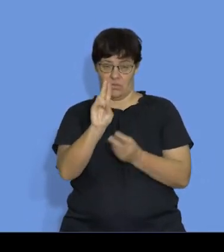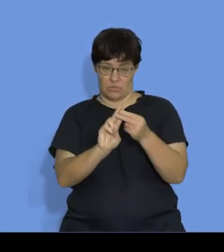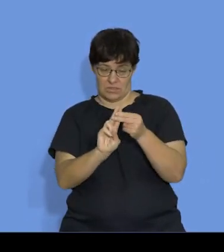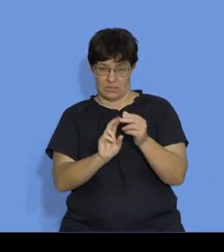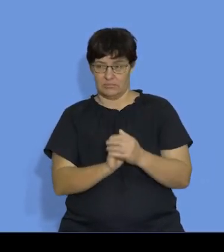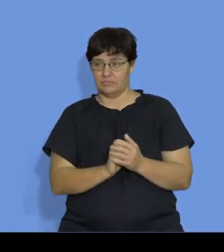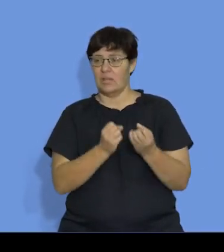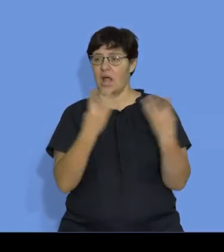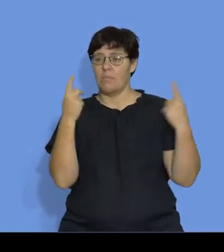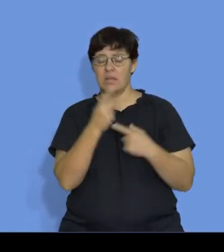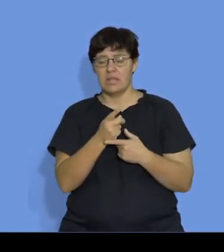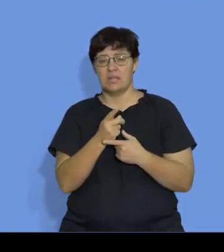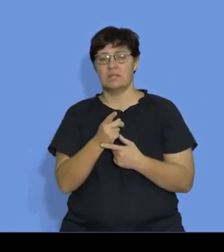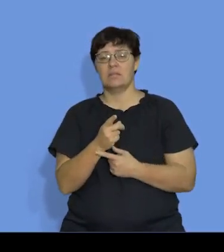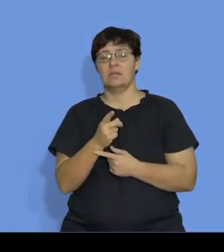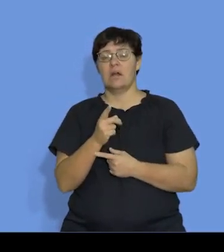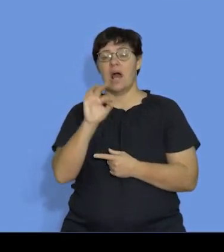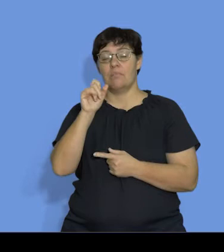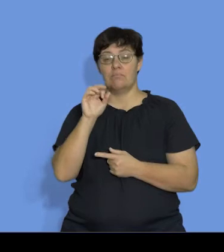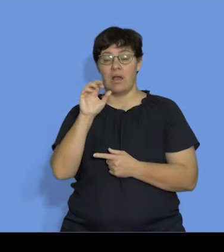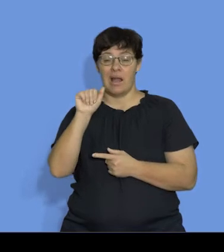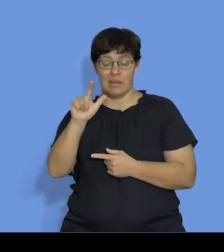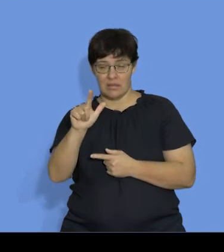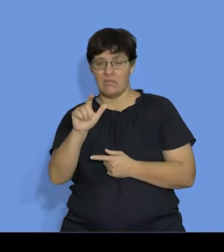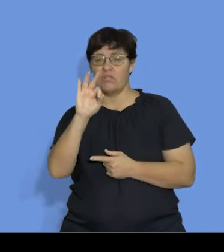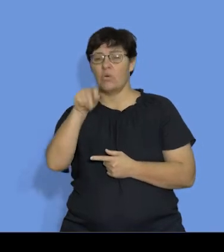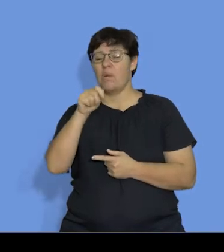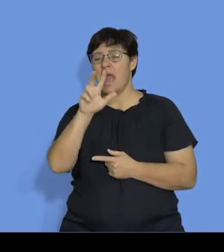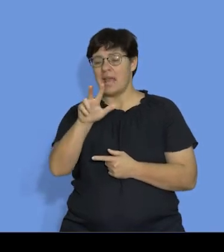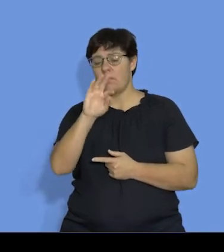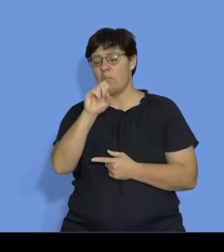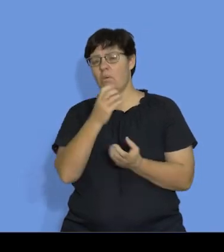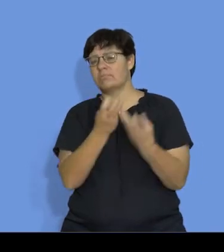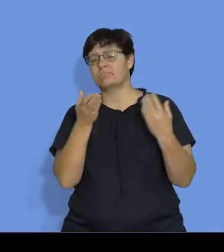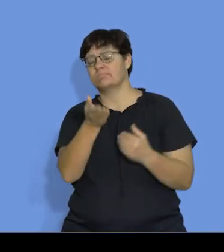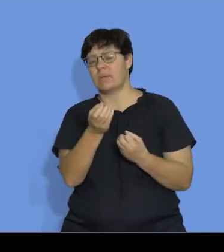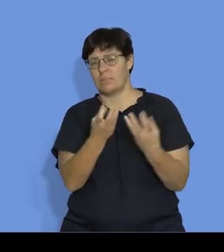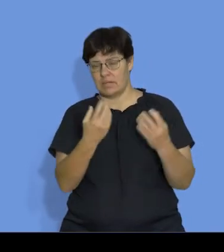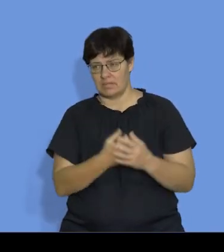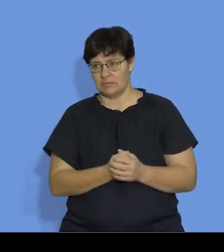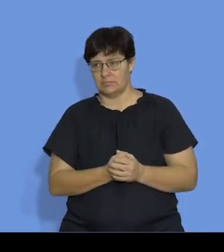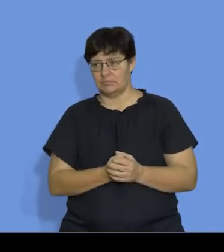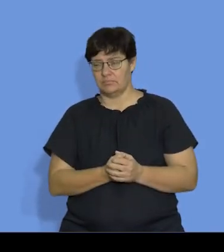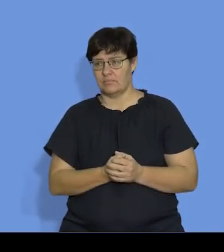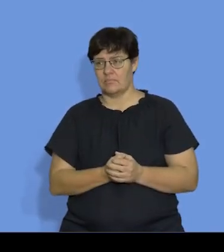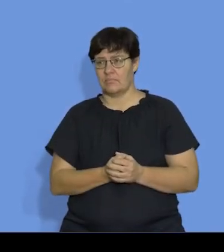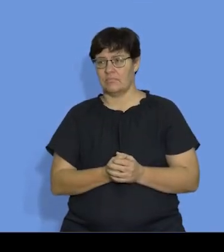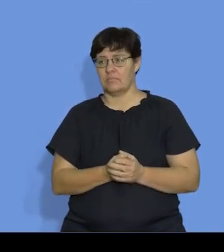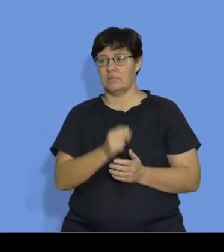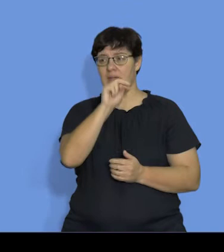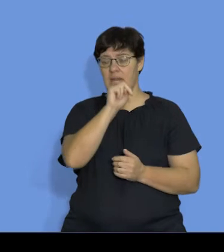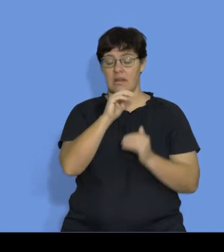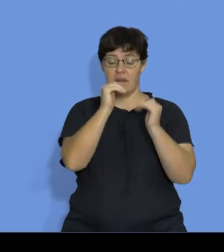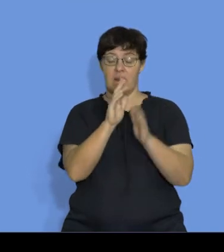many moles of aluminium are present in the 3.8 gram sample. So number of moles of aluminium is equals